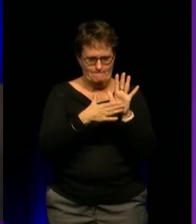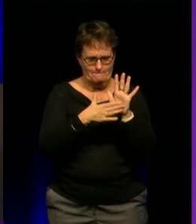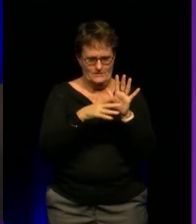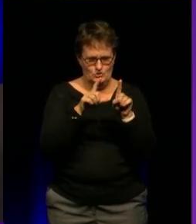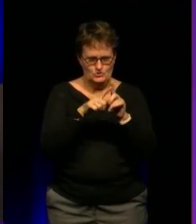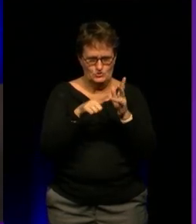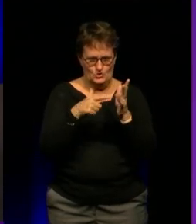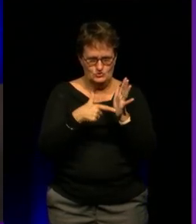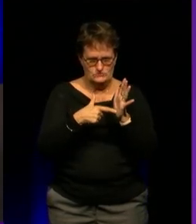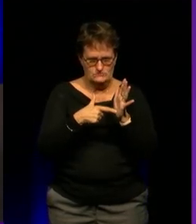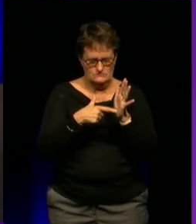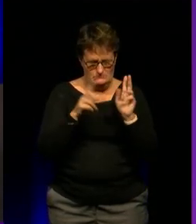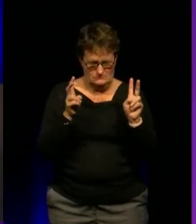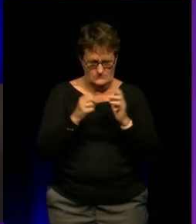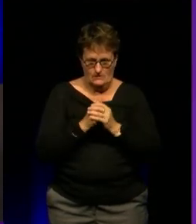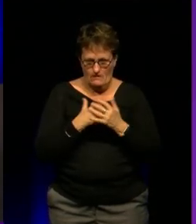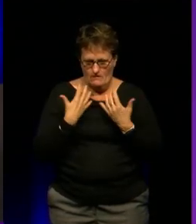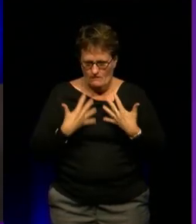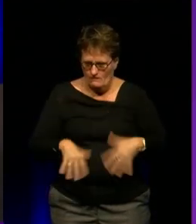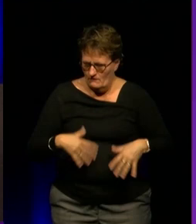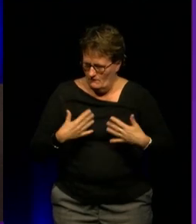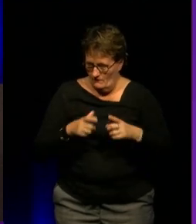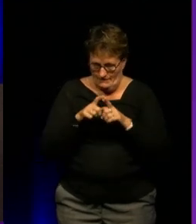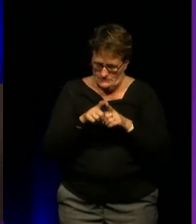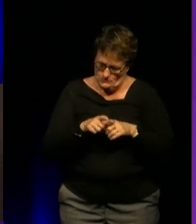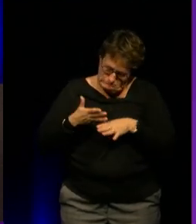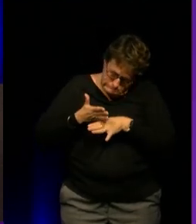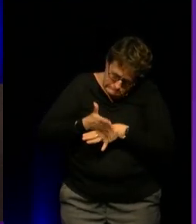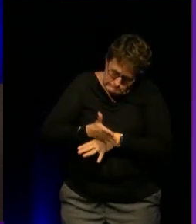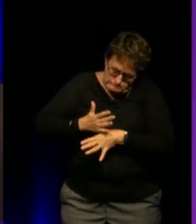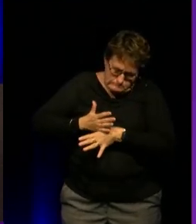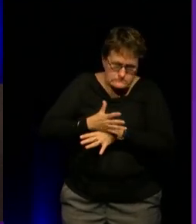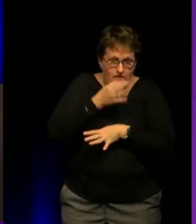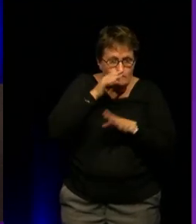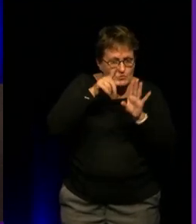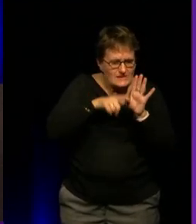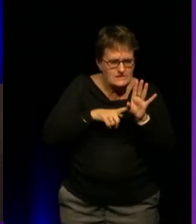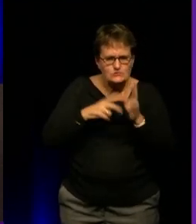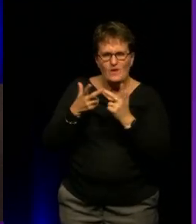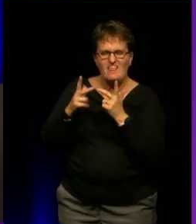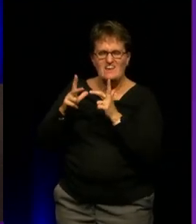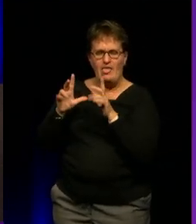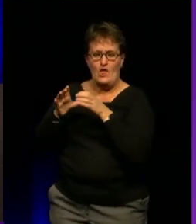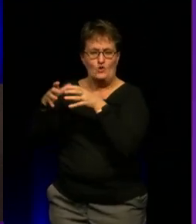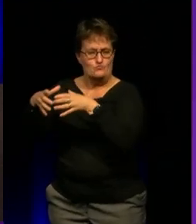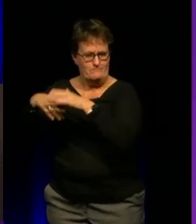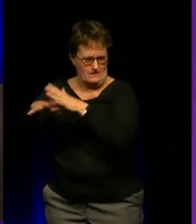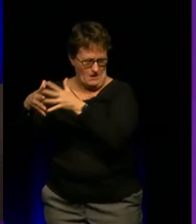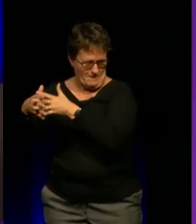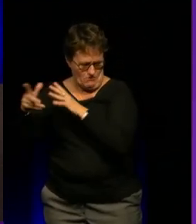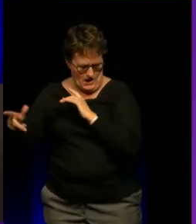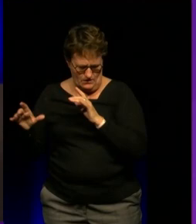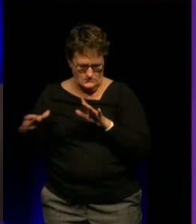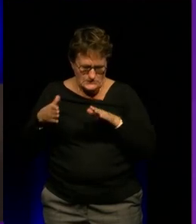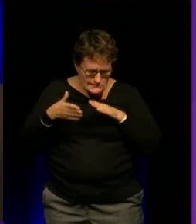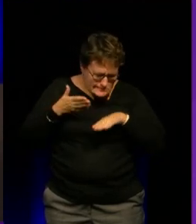going to be. So it was, you know, we'd been beavering away for a couple of years with an outside group based in the US. And it